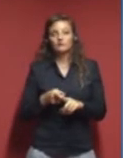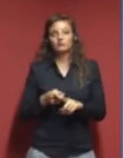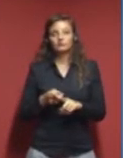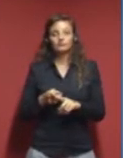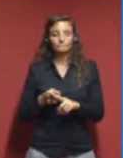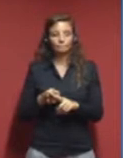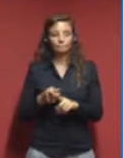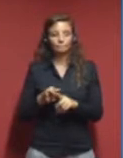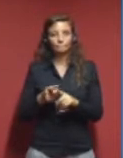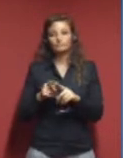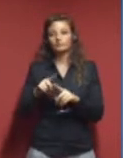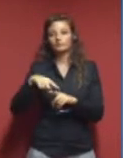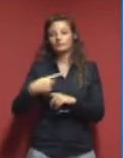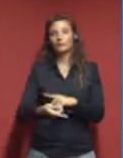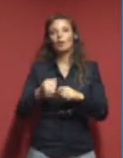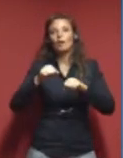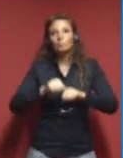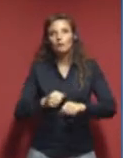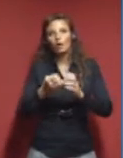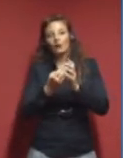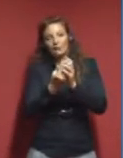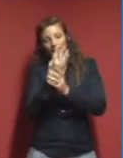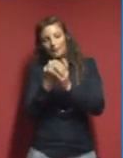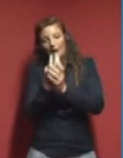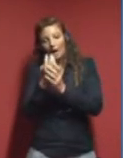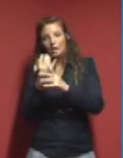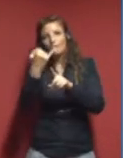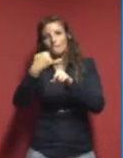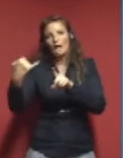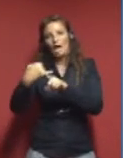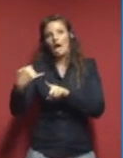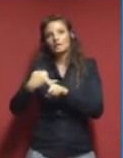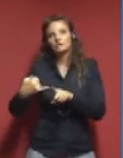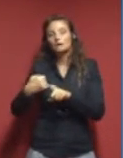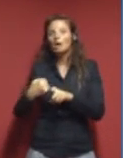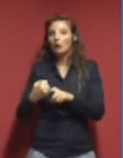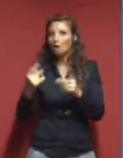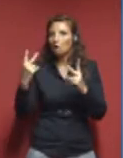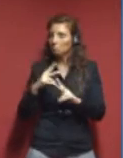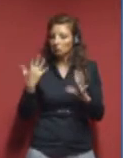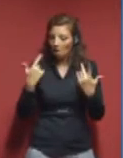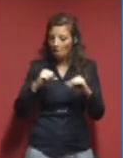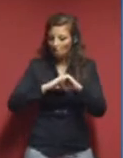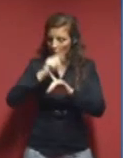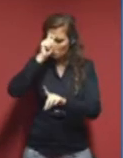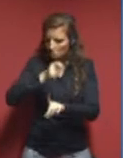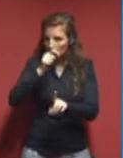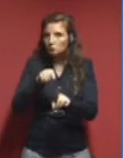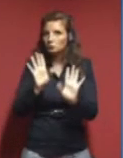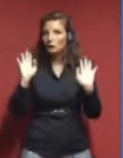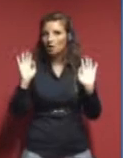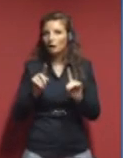parts. So we don't sell the complete kit. We just give you a bill of materials, and you order most of the